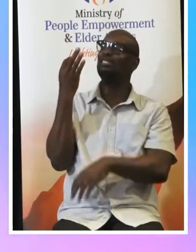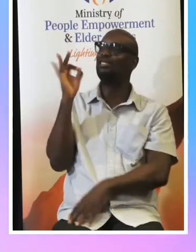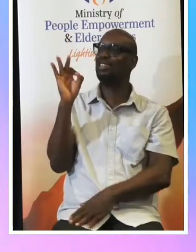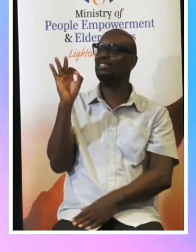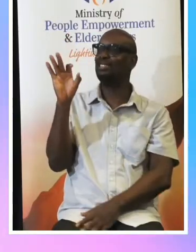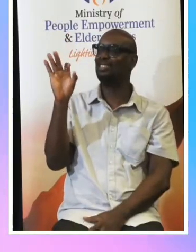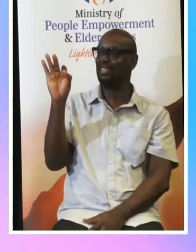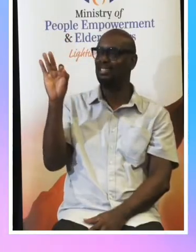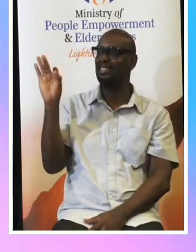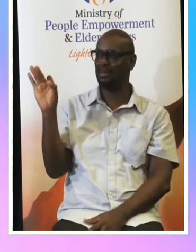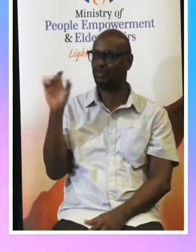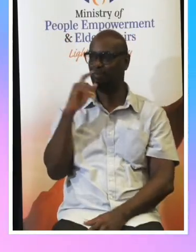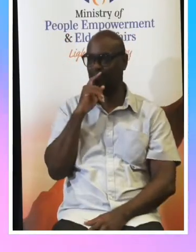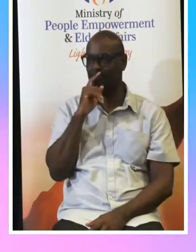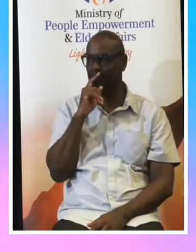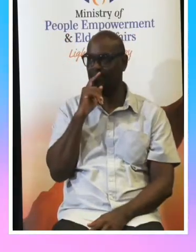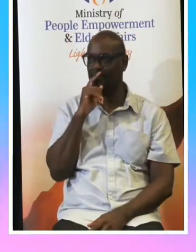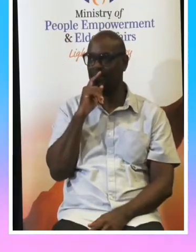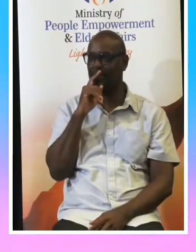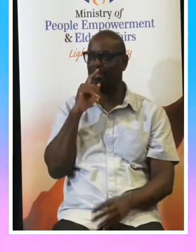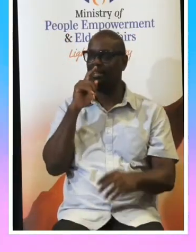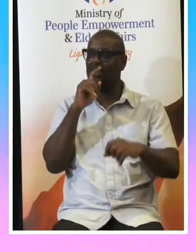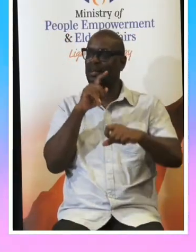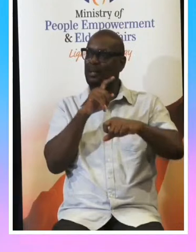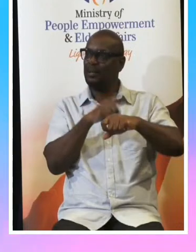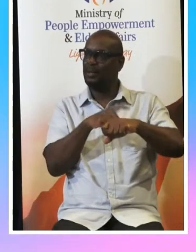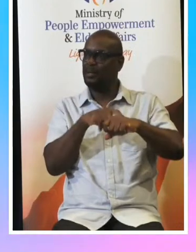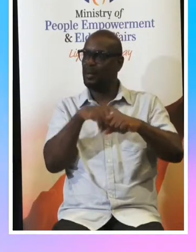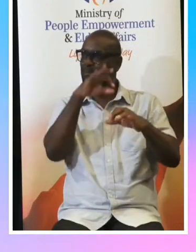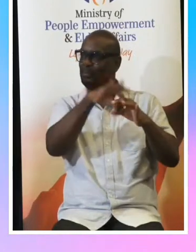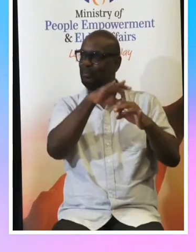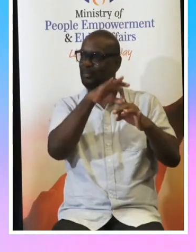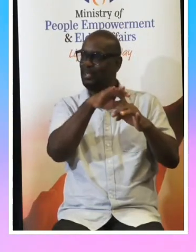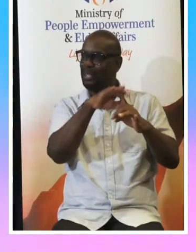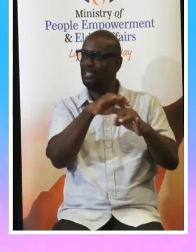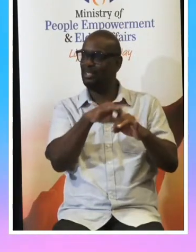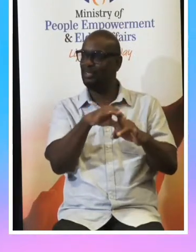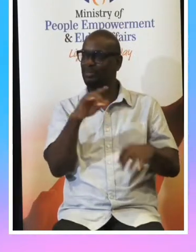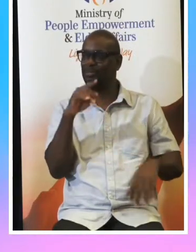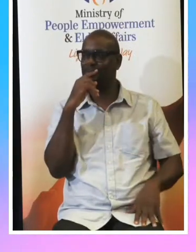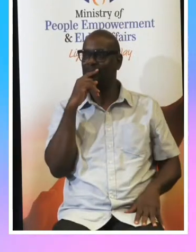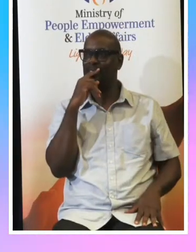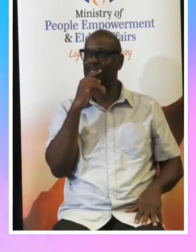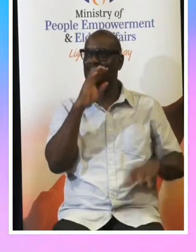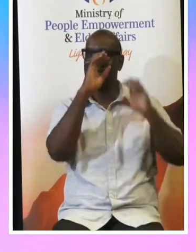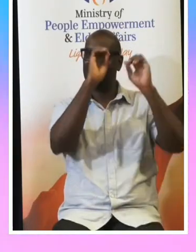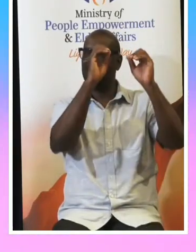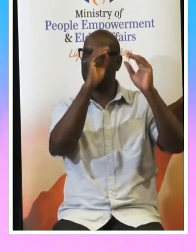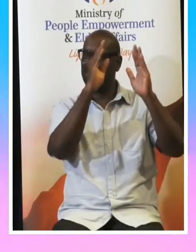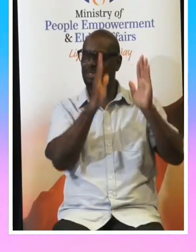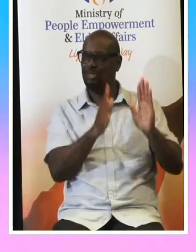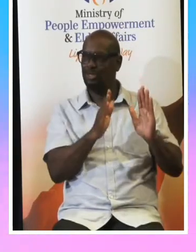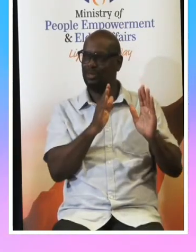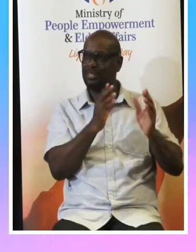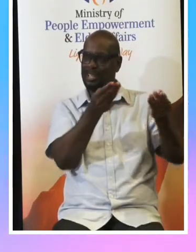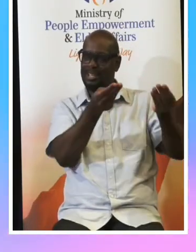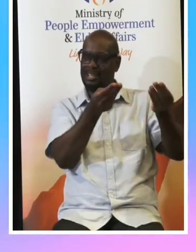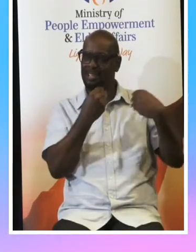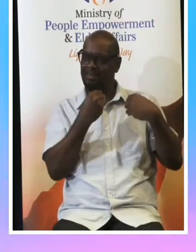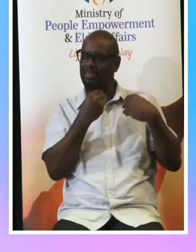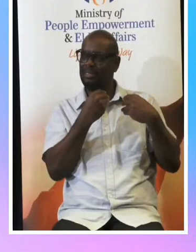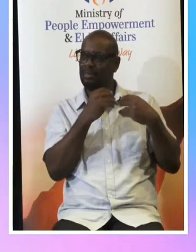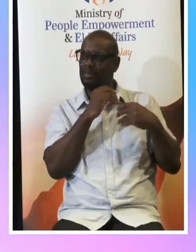1999. During the 1999 election, a teacher assigned a project for us to follow the